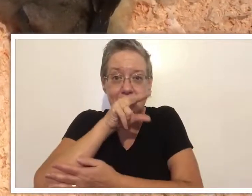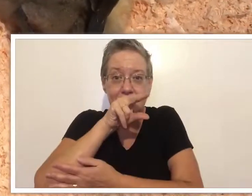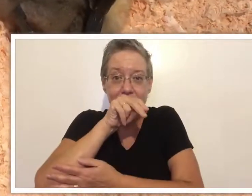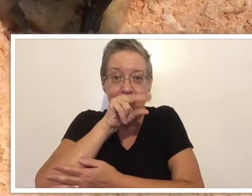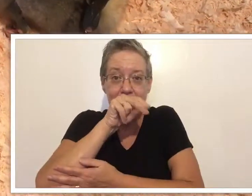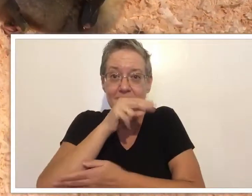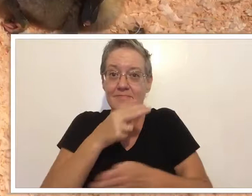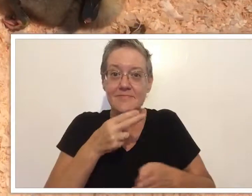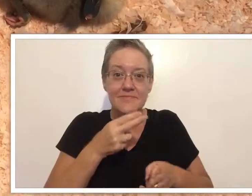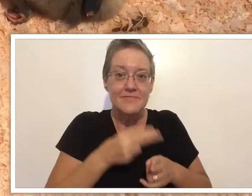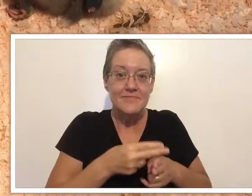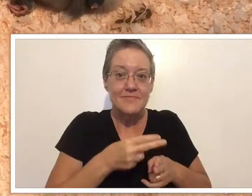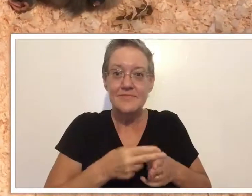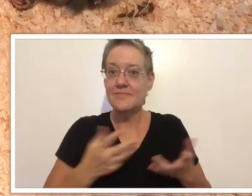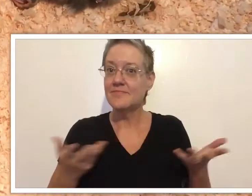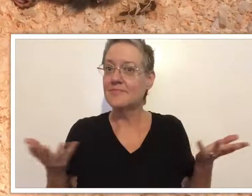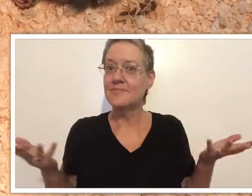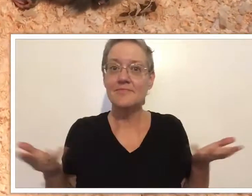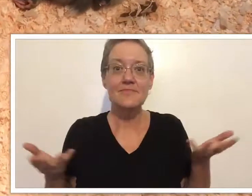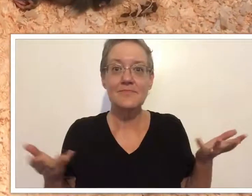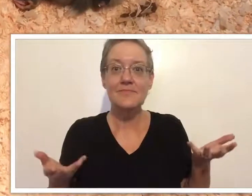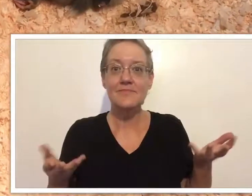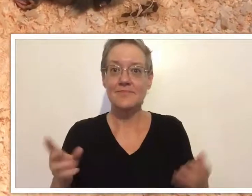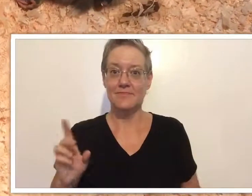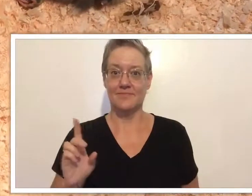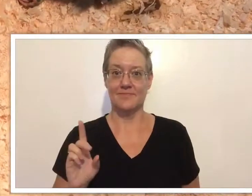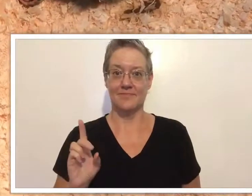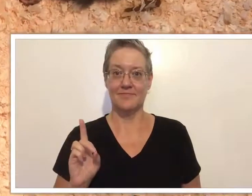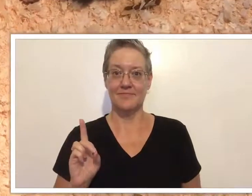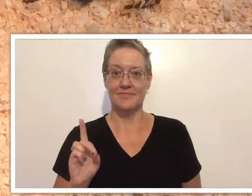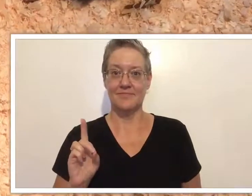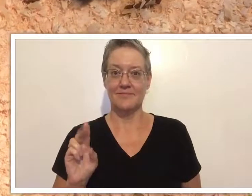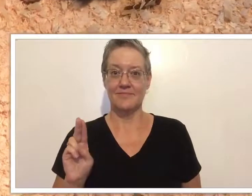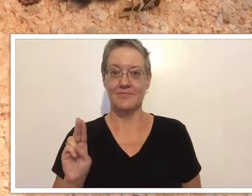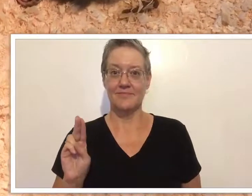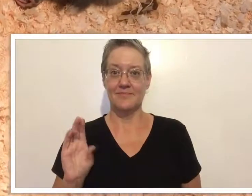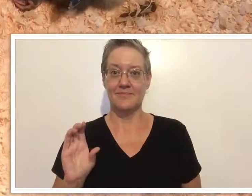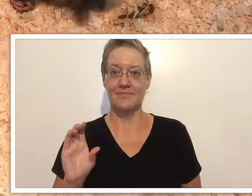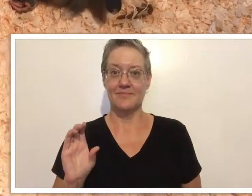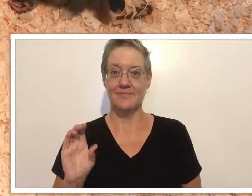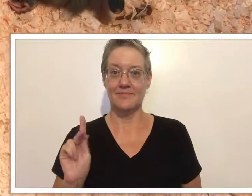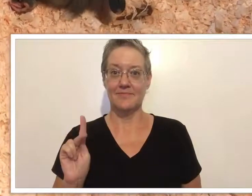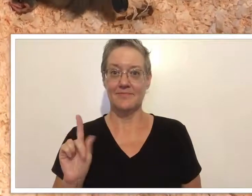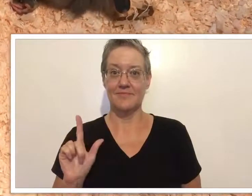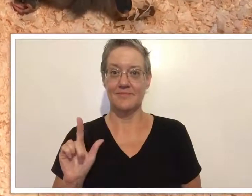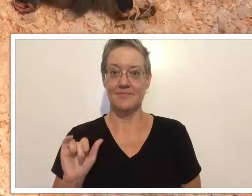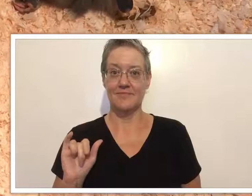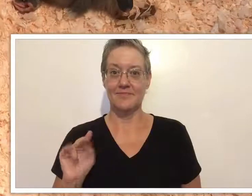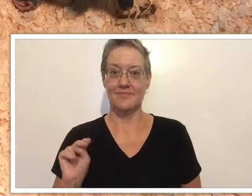to do? What's a baby duck called? A duckling.